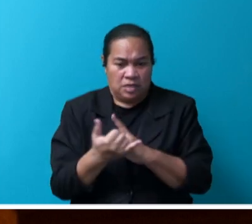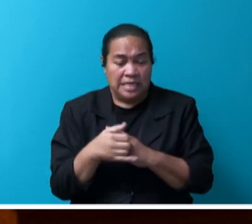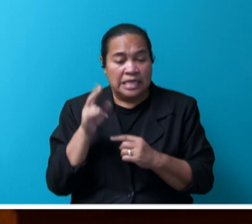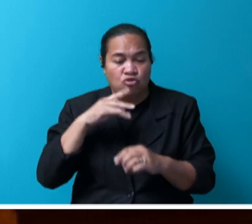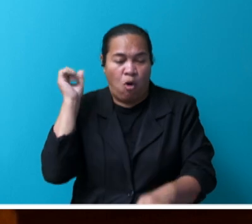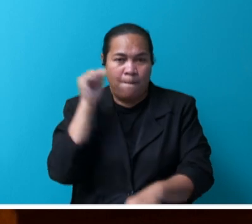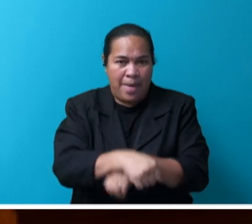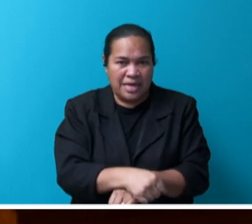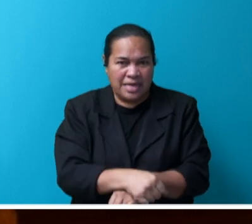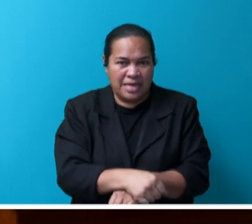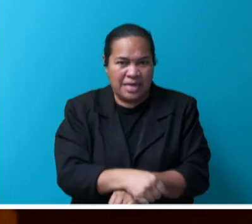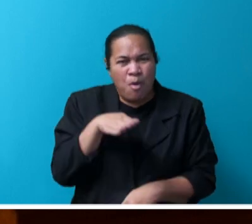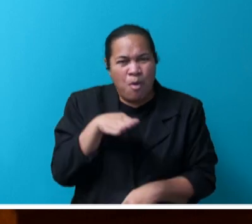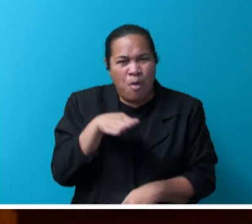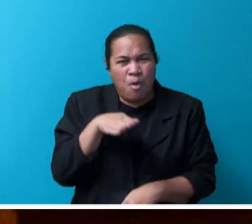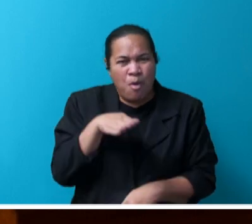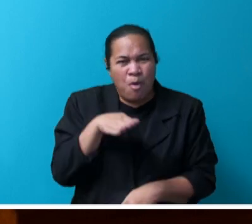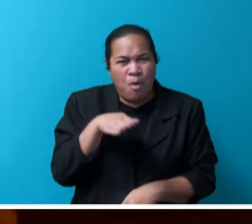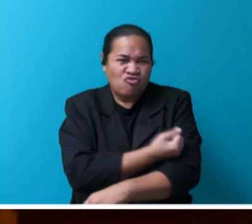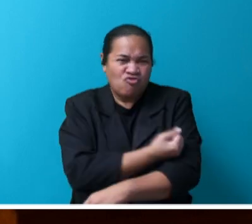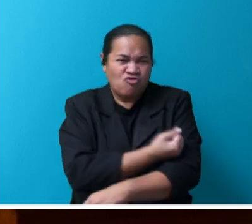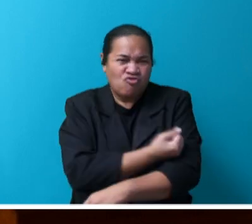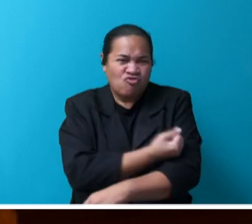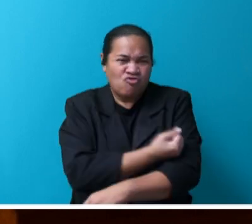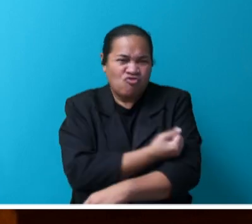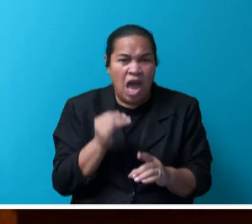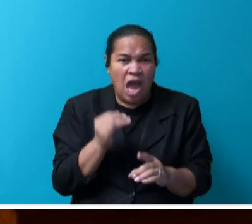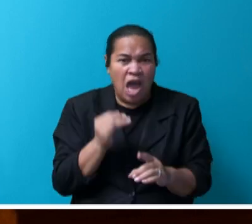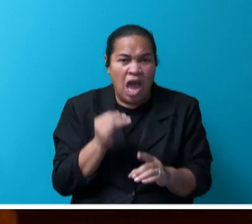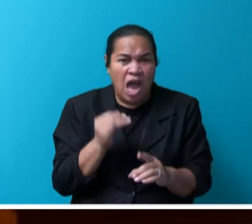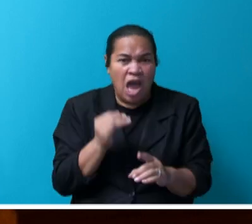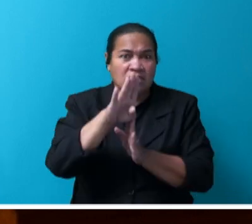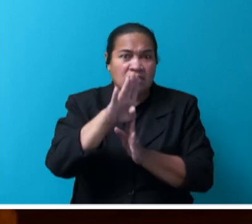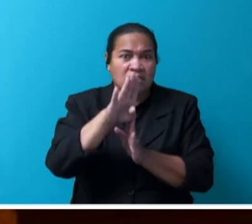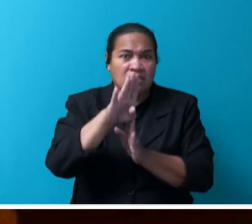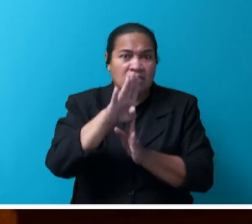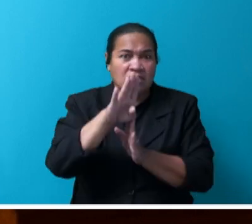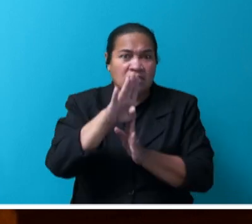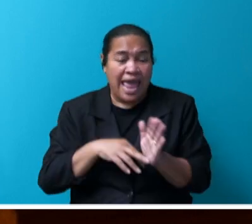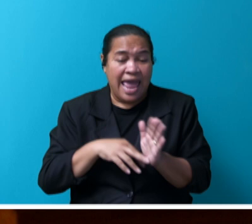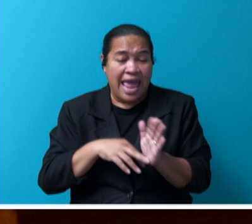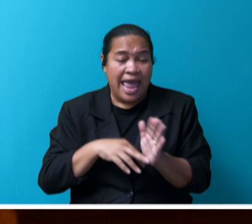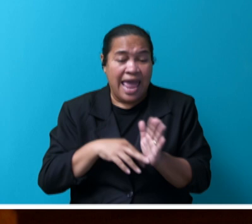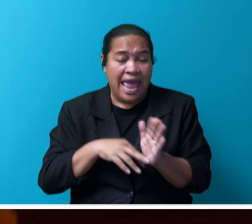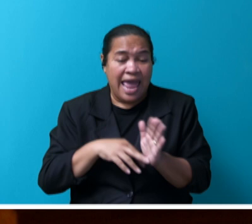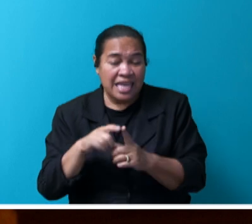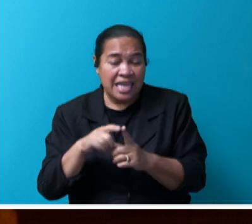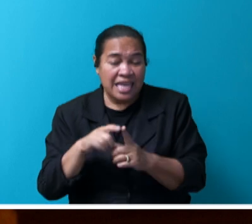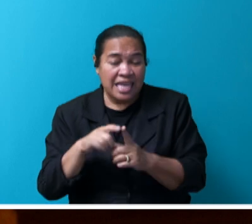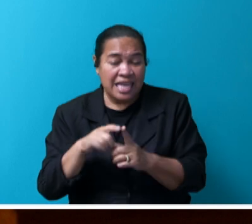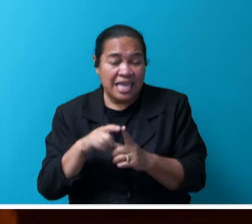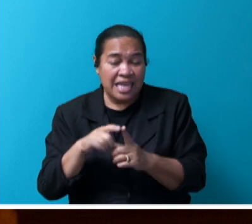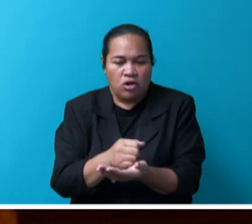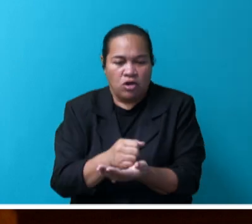Limited, the Ministry also fulfill the Prime Minister's directive that every voice, in every language, in every